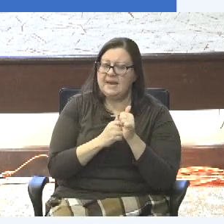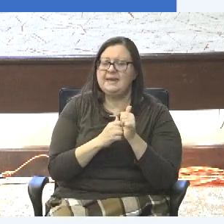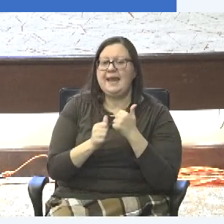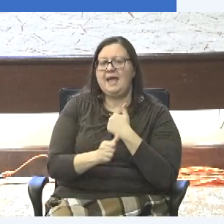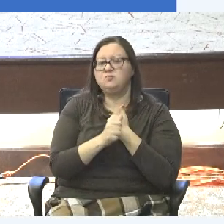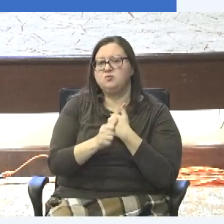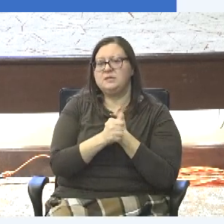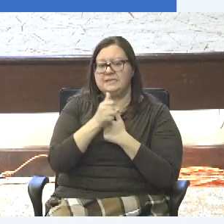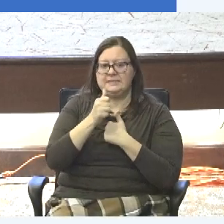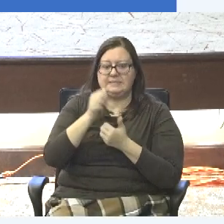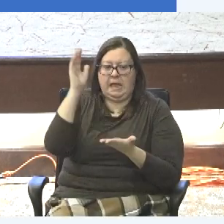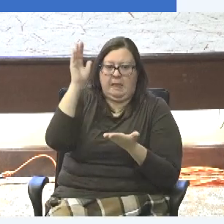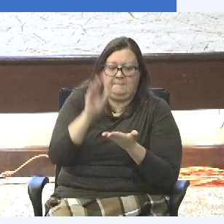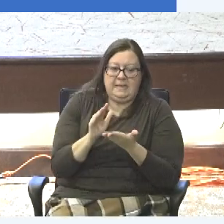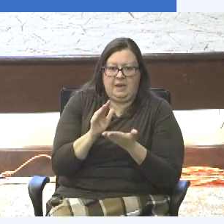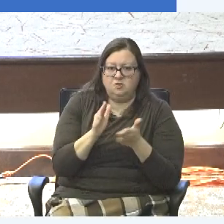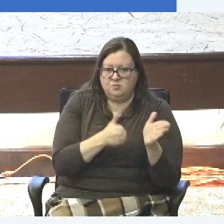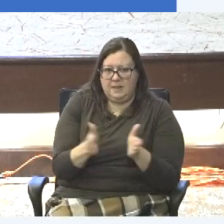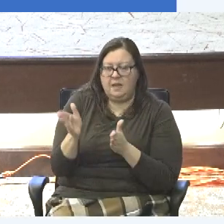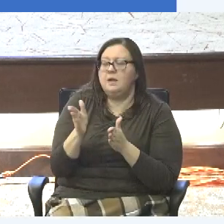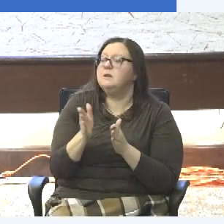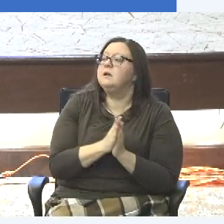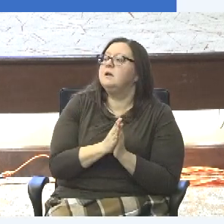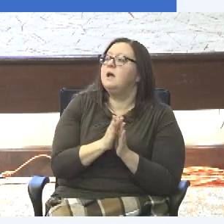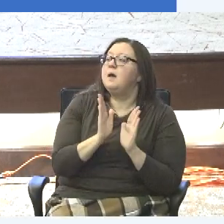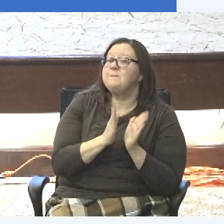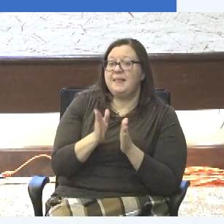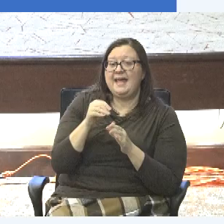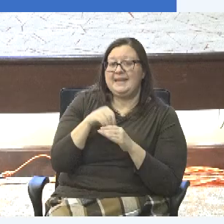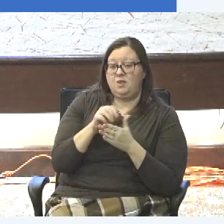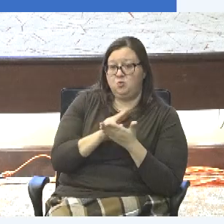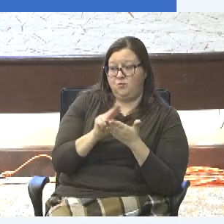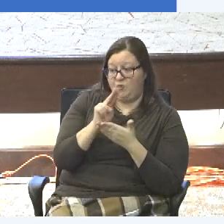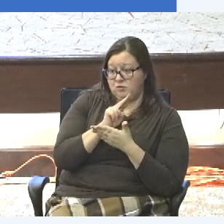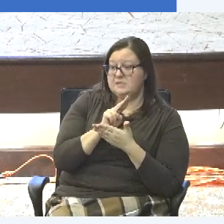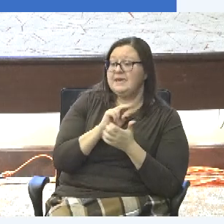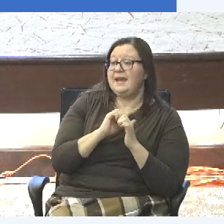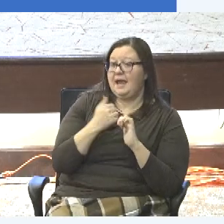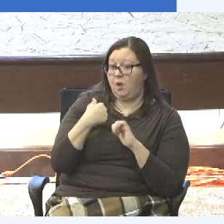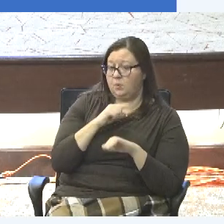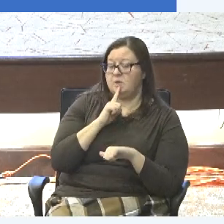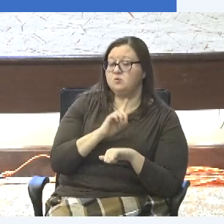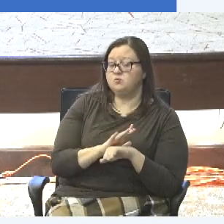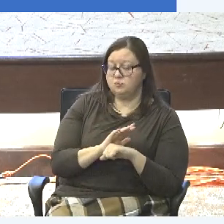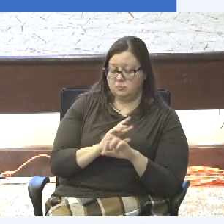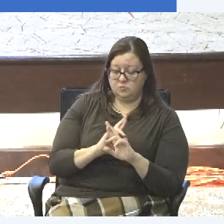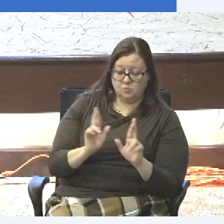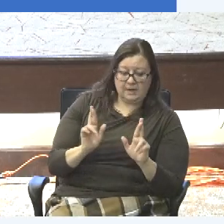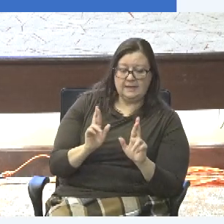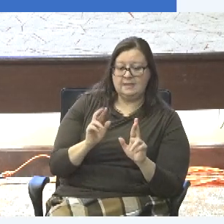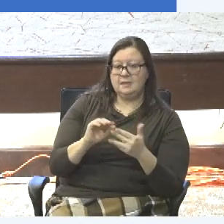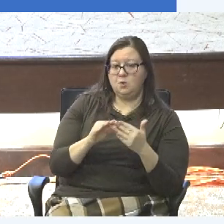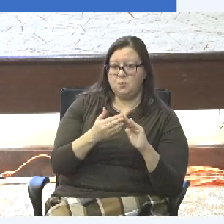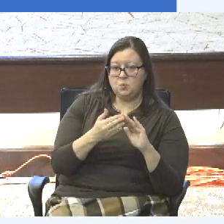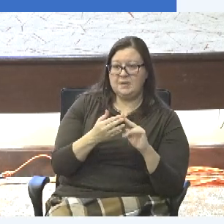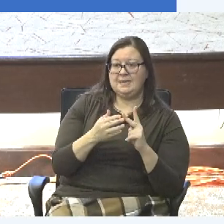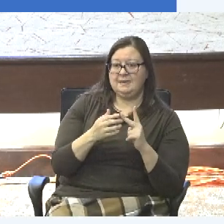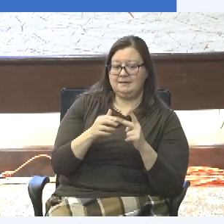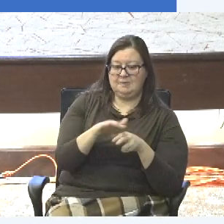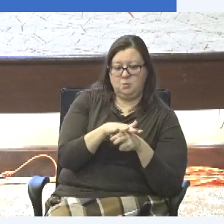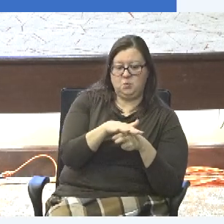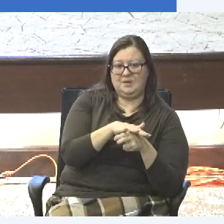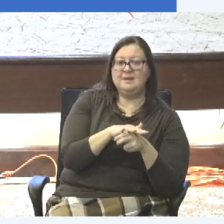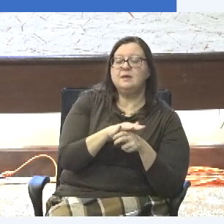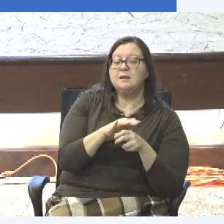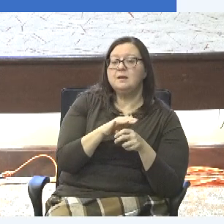plan. This is what is our plan if we have an emergency. This is how we ensure that we are ready as a community and as a city. And they're